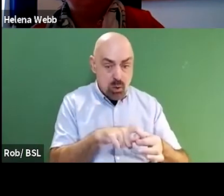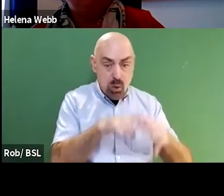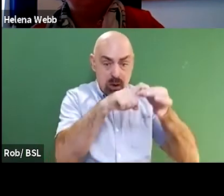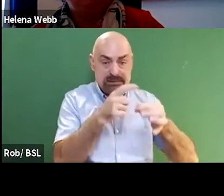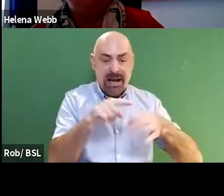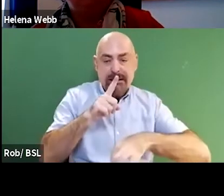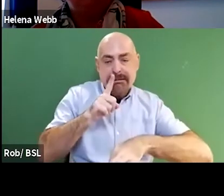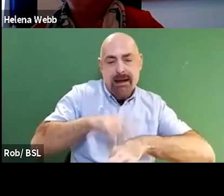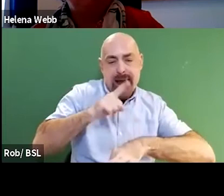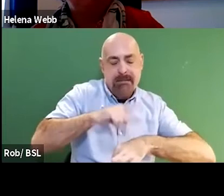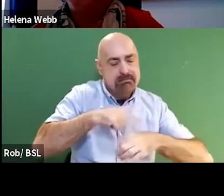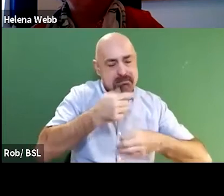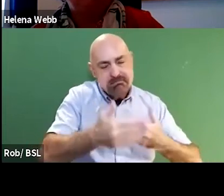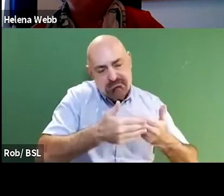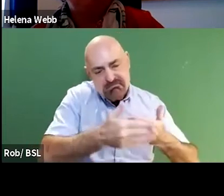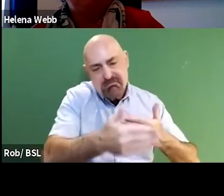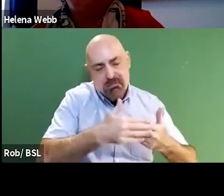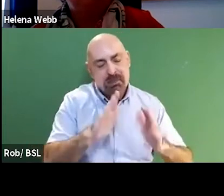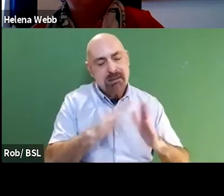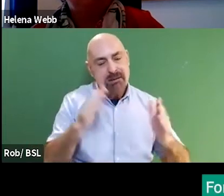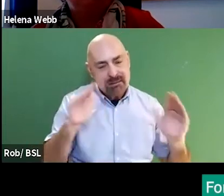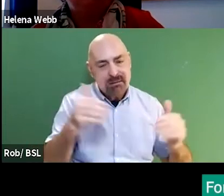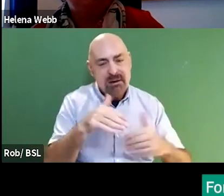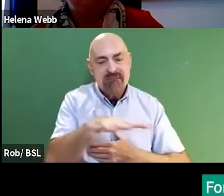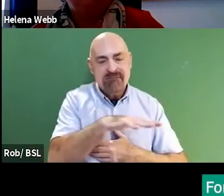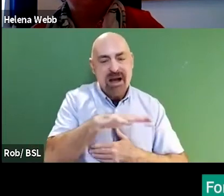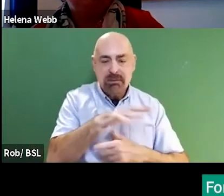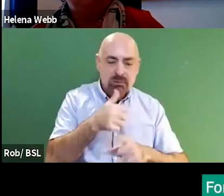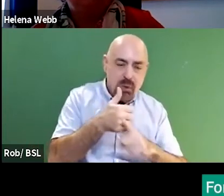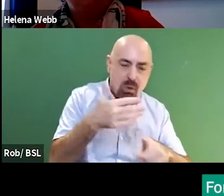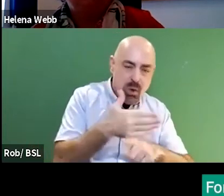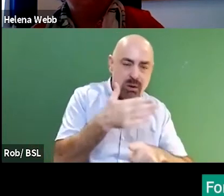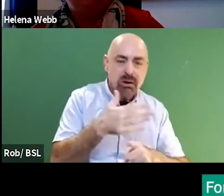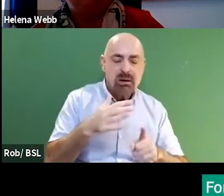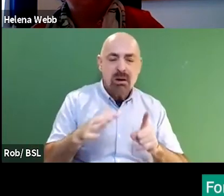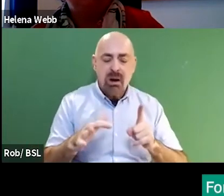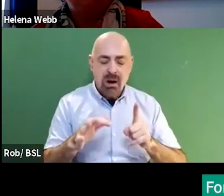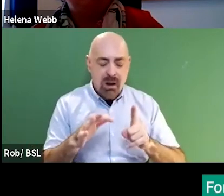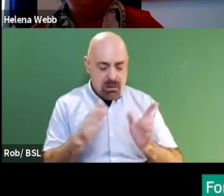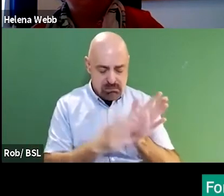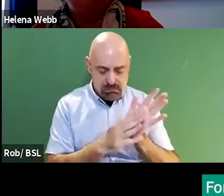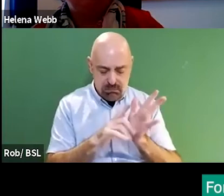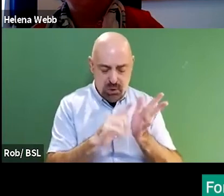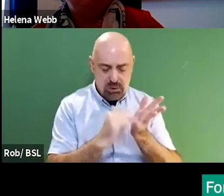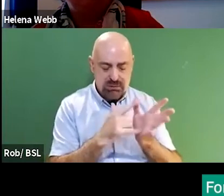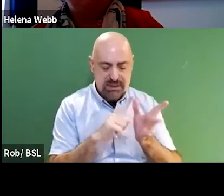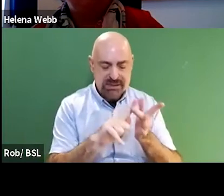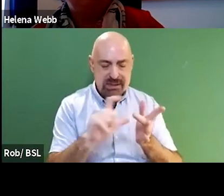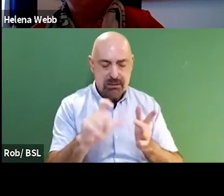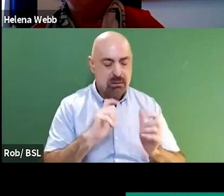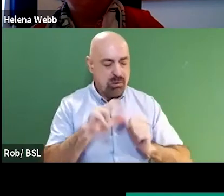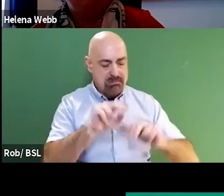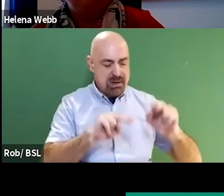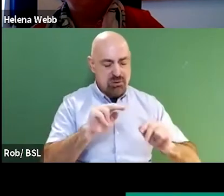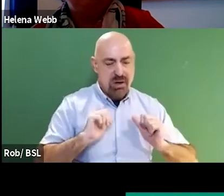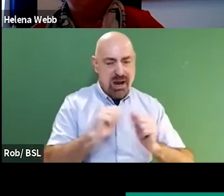for our targeted family work and our parenting, we use QUAPM and Mosaic to measure our outcomes.